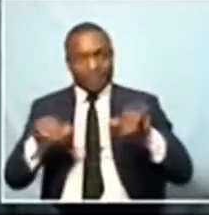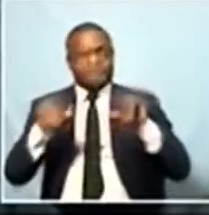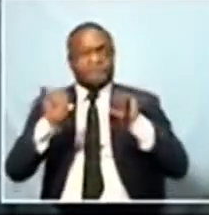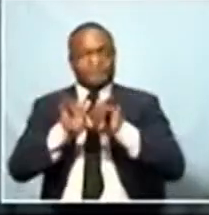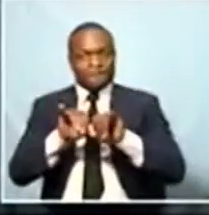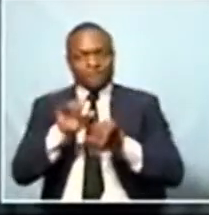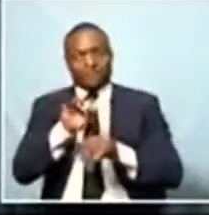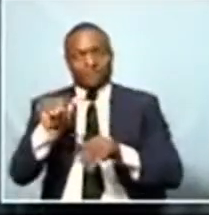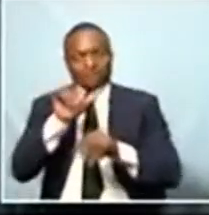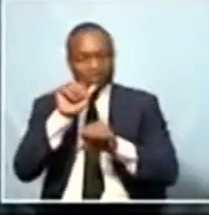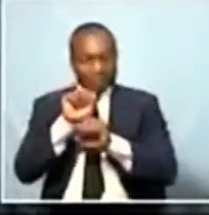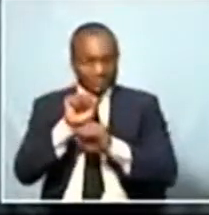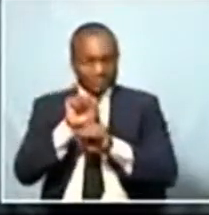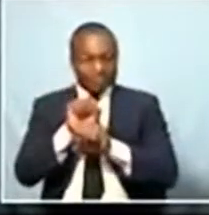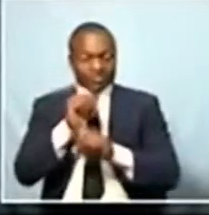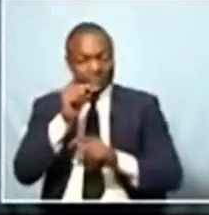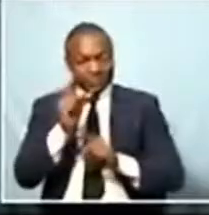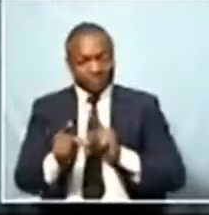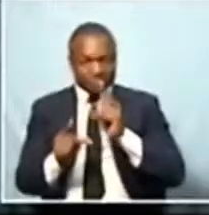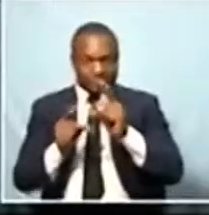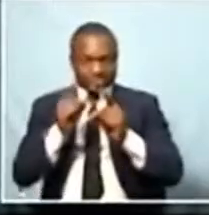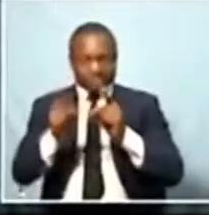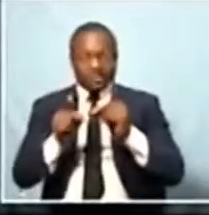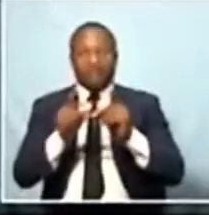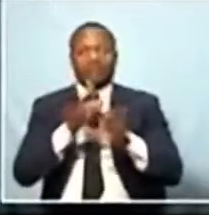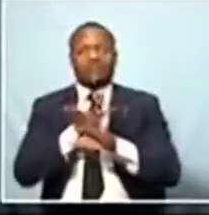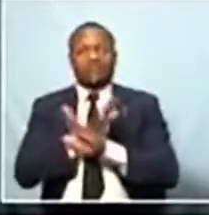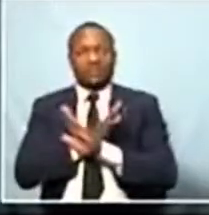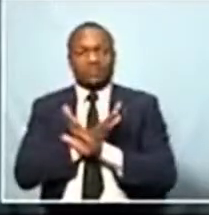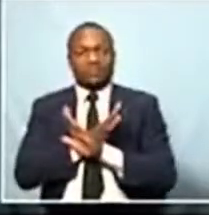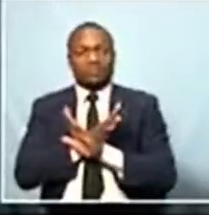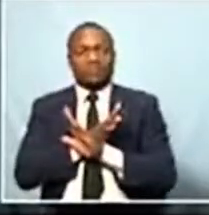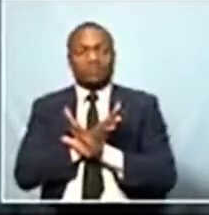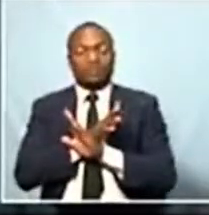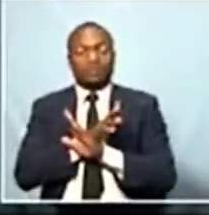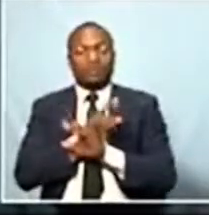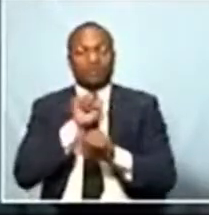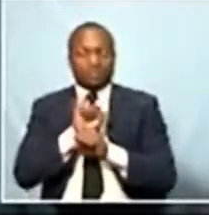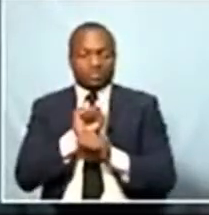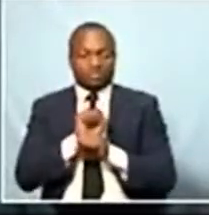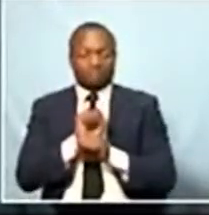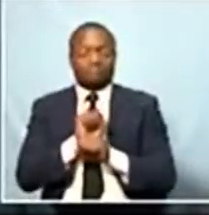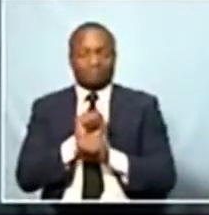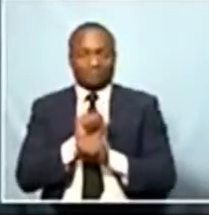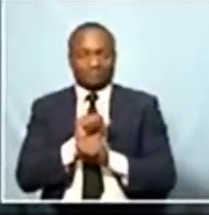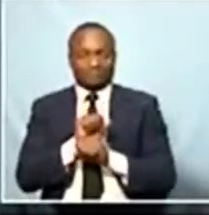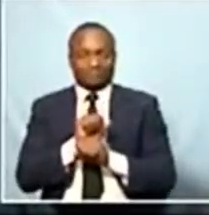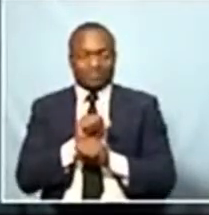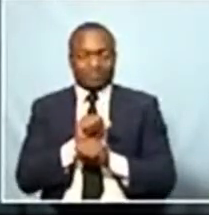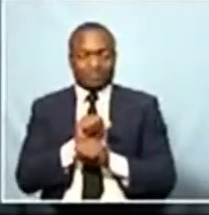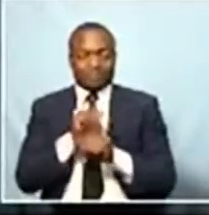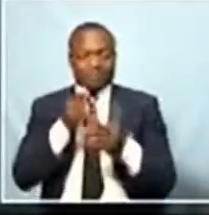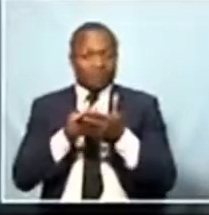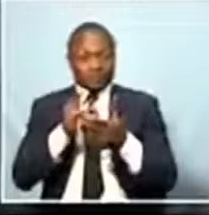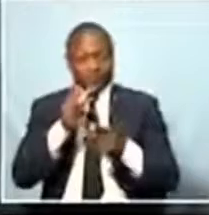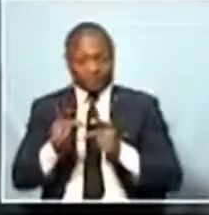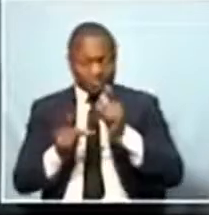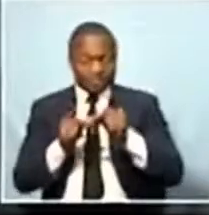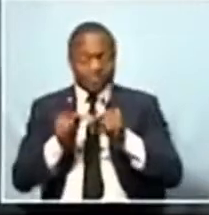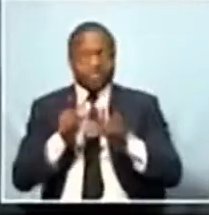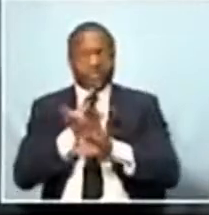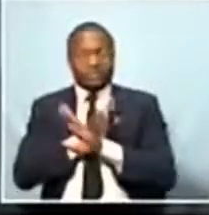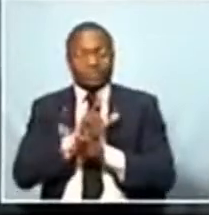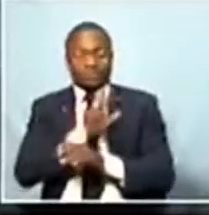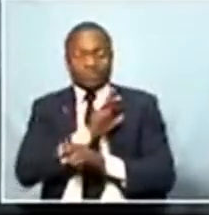to the standard operating procedures for the Zambia Police Service. However, we note that these procedures for the Zambia Police